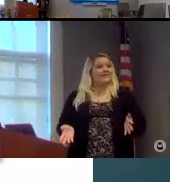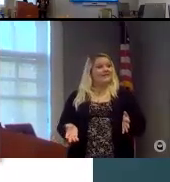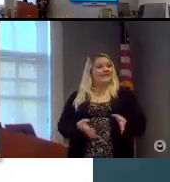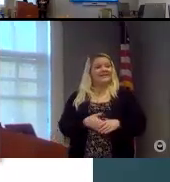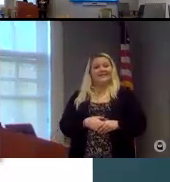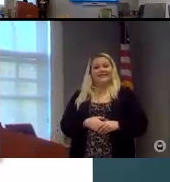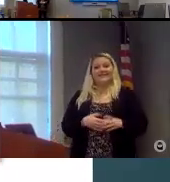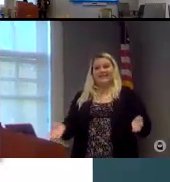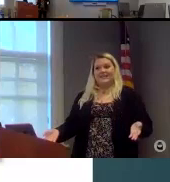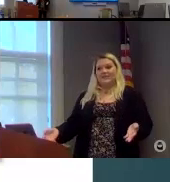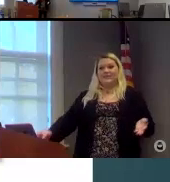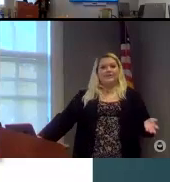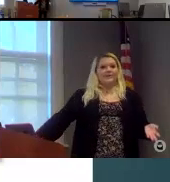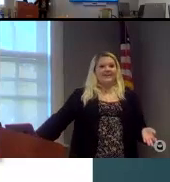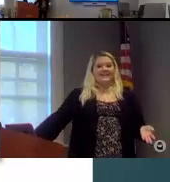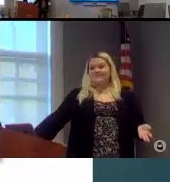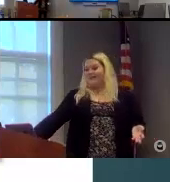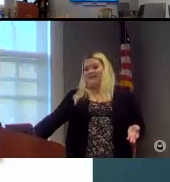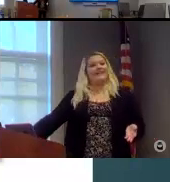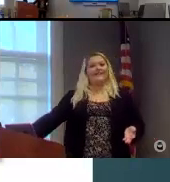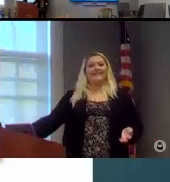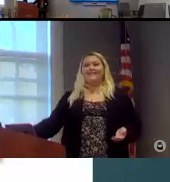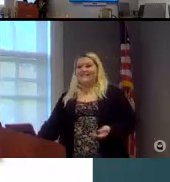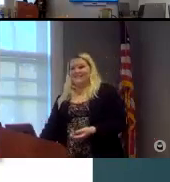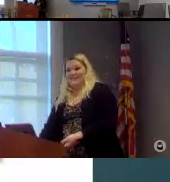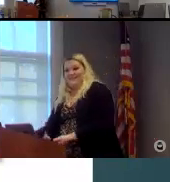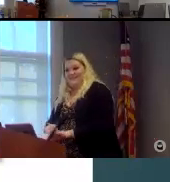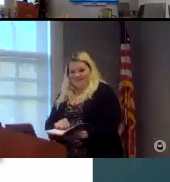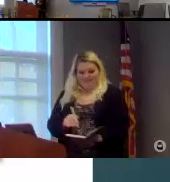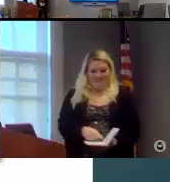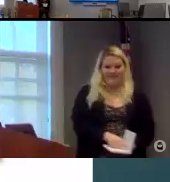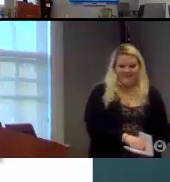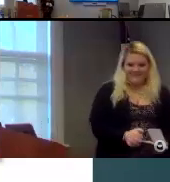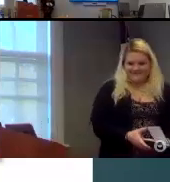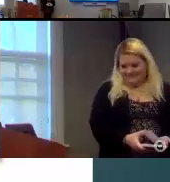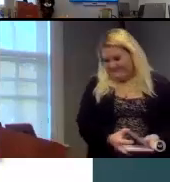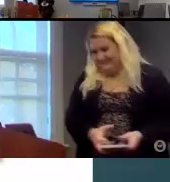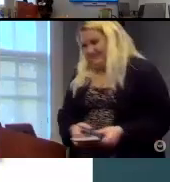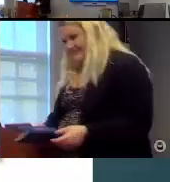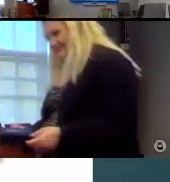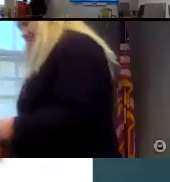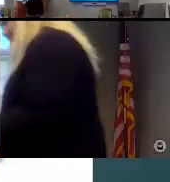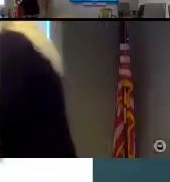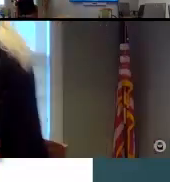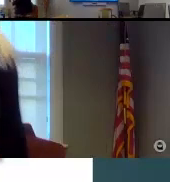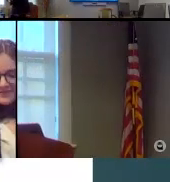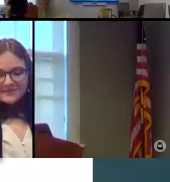thank you very much for listening, and then thank you for joining and being here. All right.